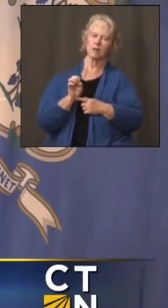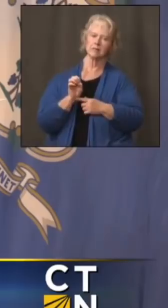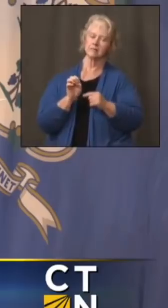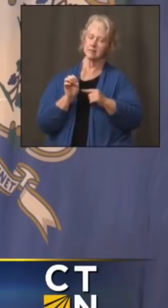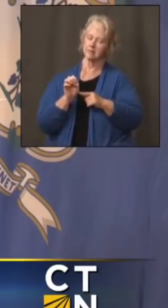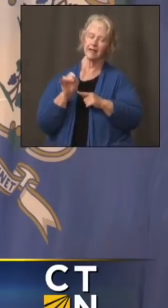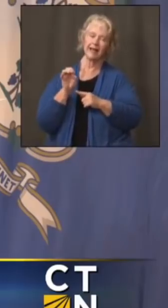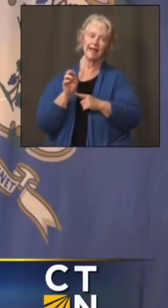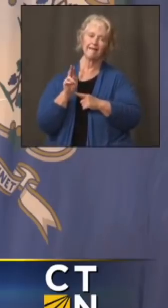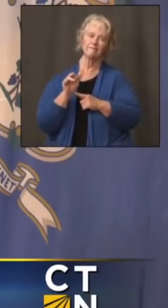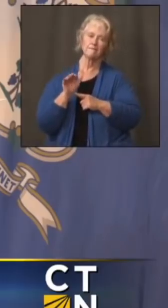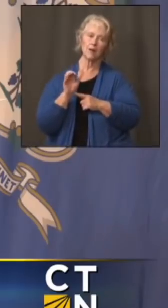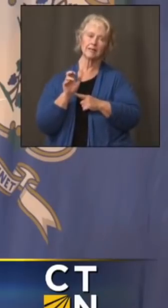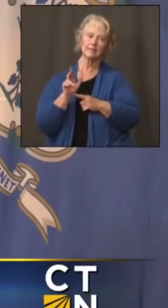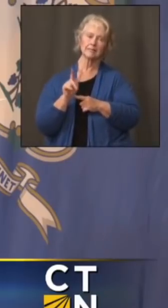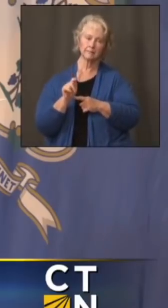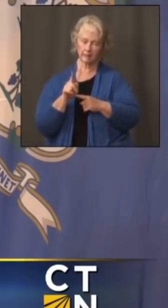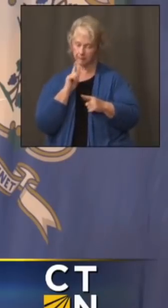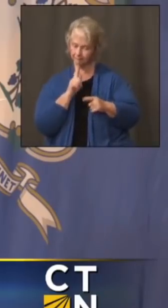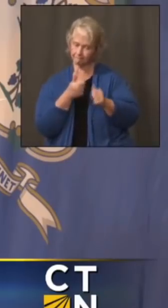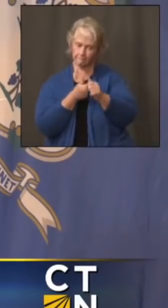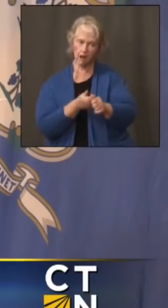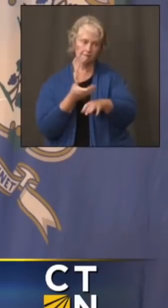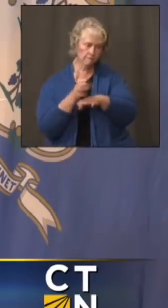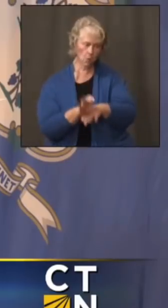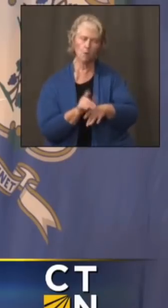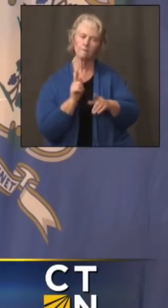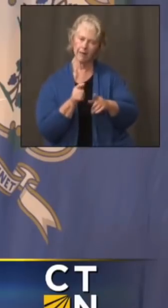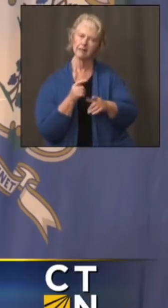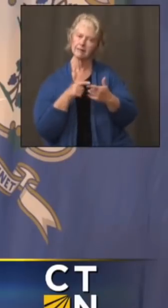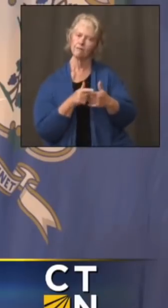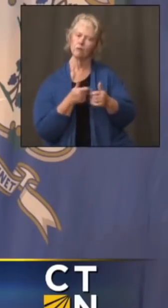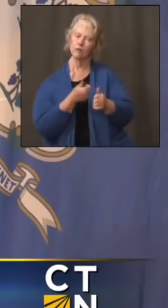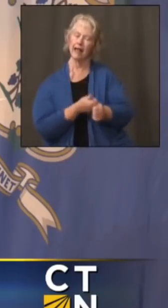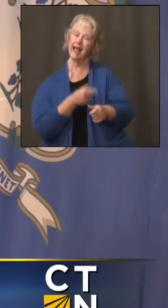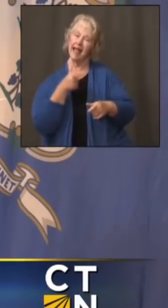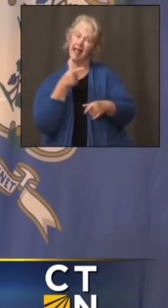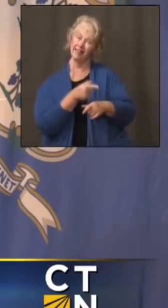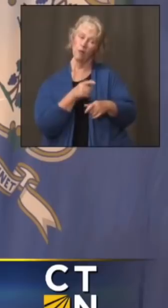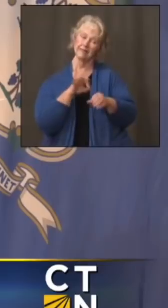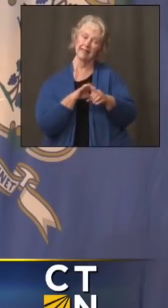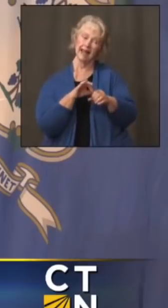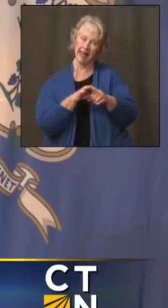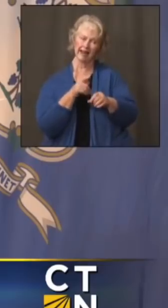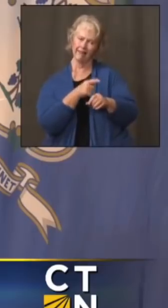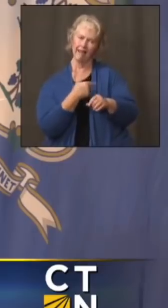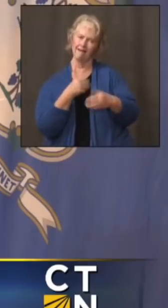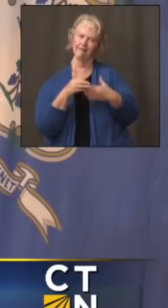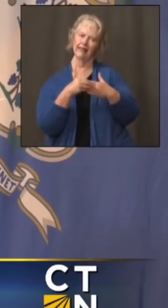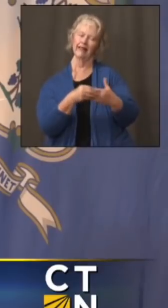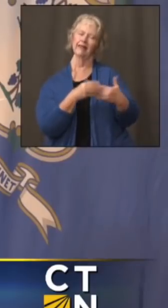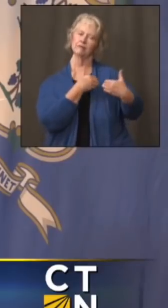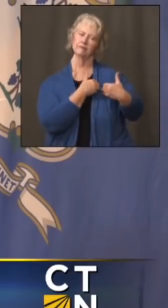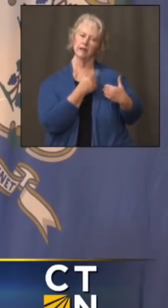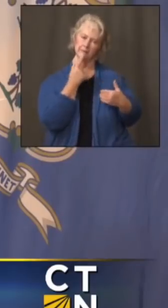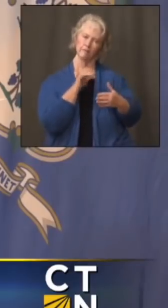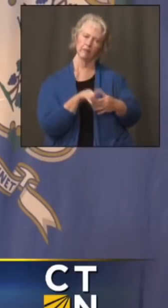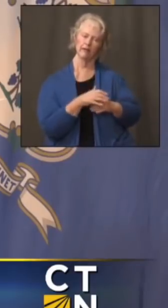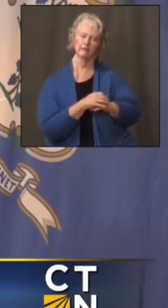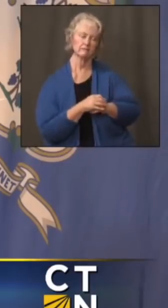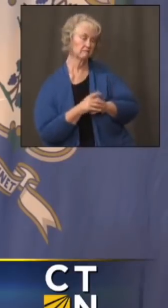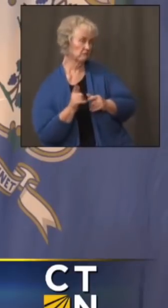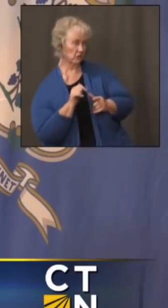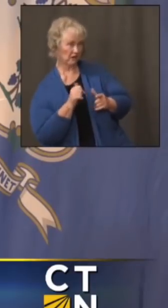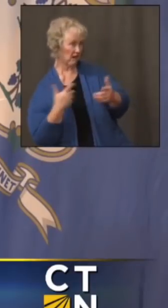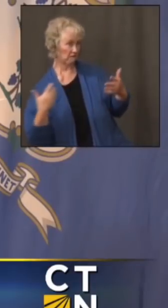over the course of the next couple of months, and I think the elected officials are the ones that have the lead responsibility there. You're not afraid